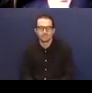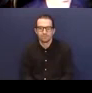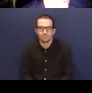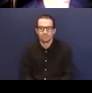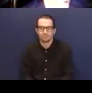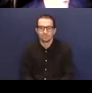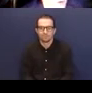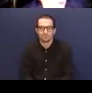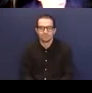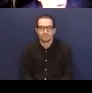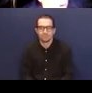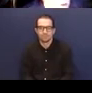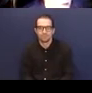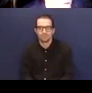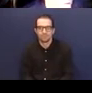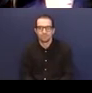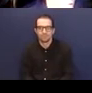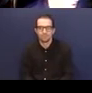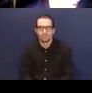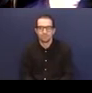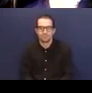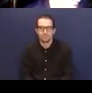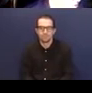barclayscorporate.com/accessibility. Okay, so some interesting points there.